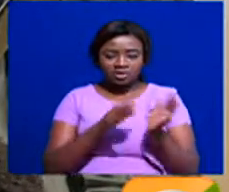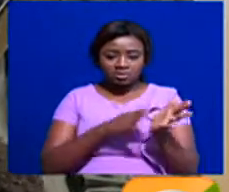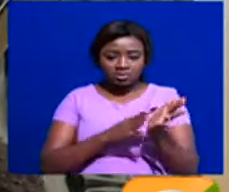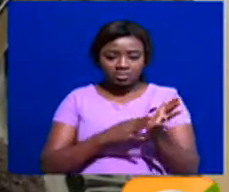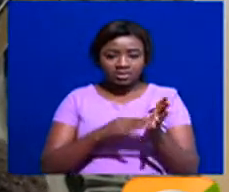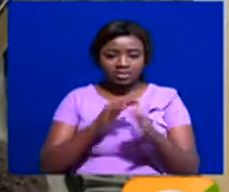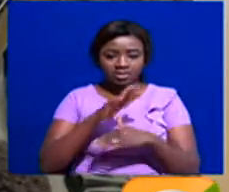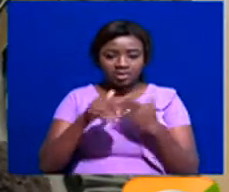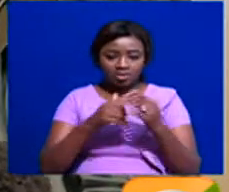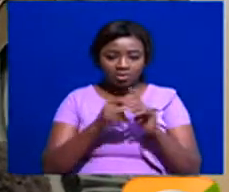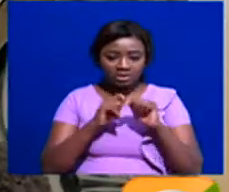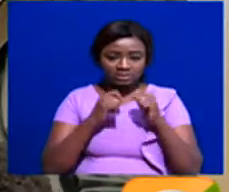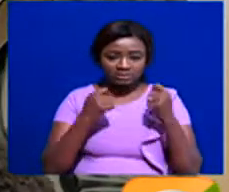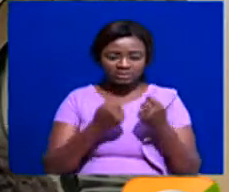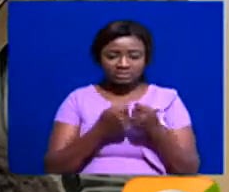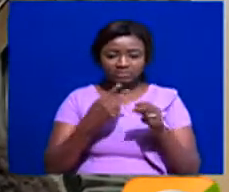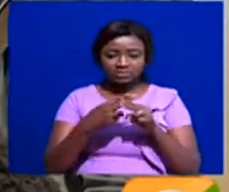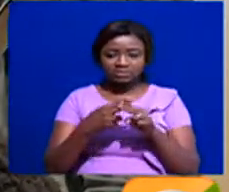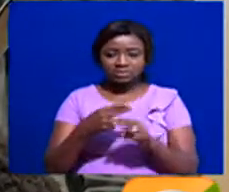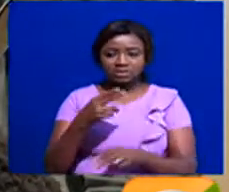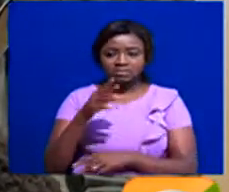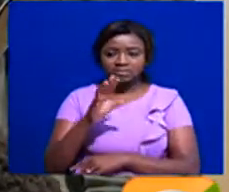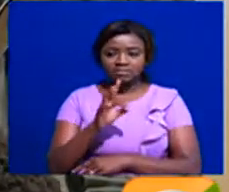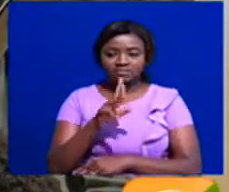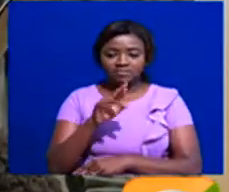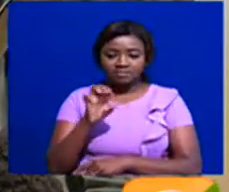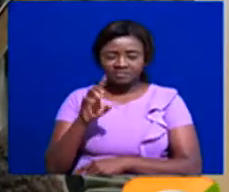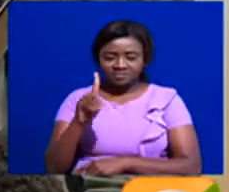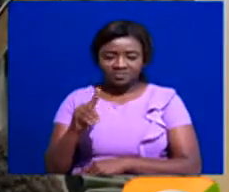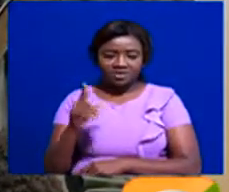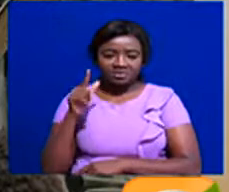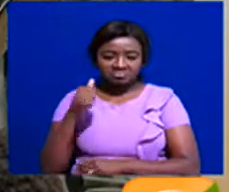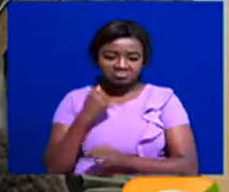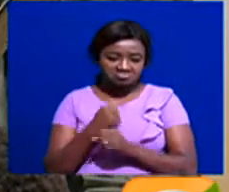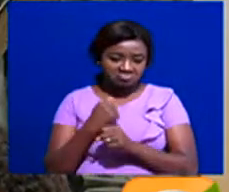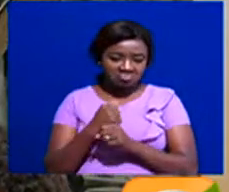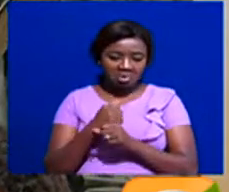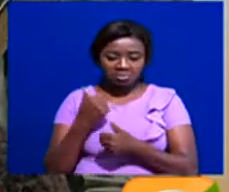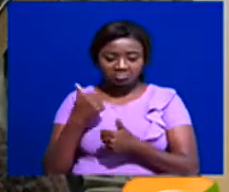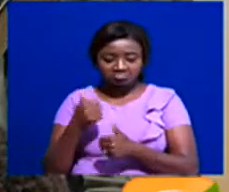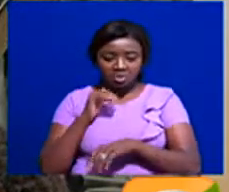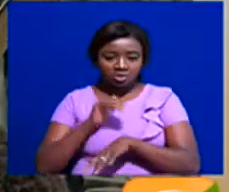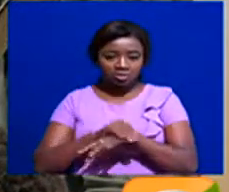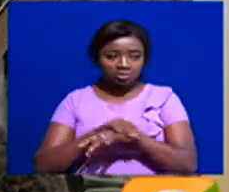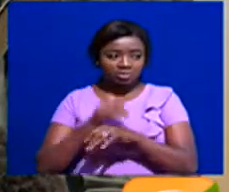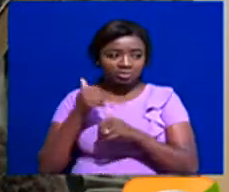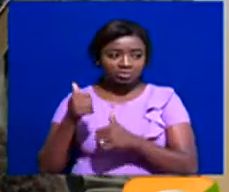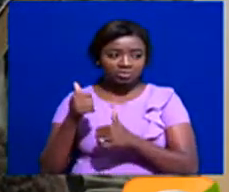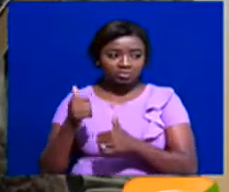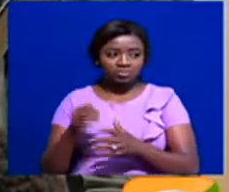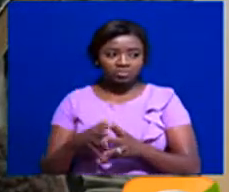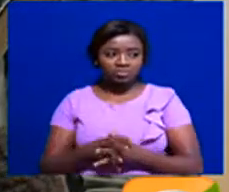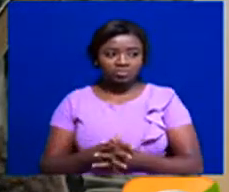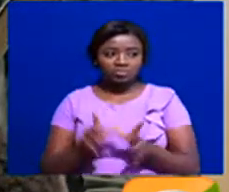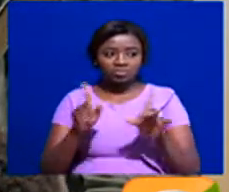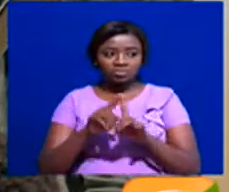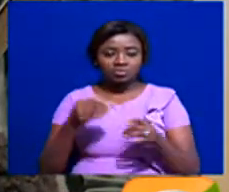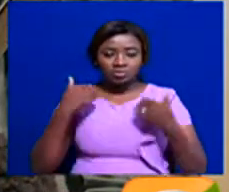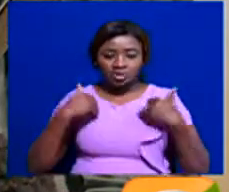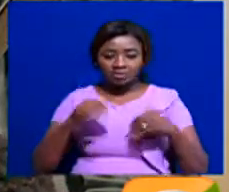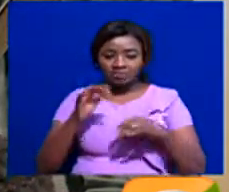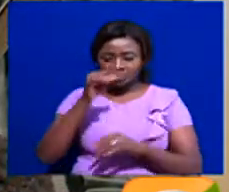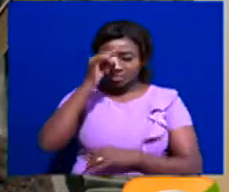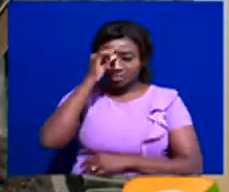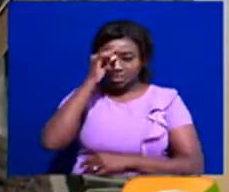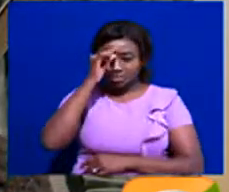Mr. Frederick Omondi, for actually taking that brave action, the good doctor, and our madam from the government. Thank you for